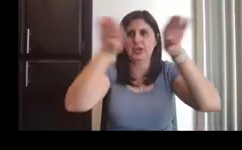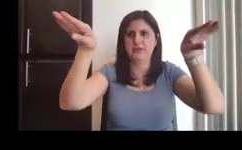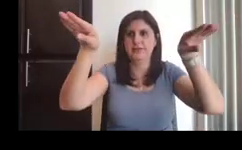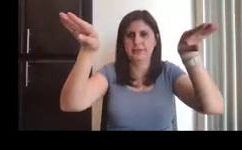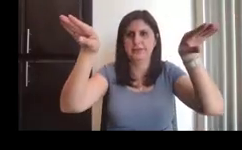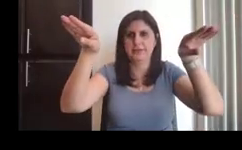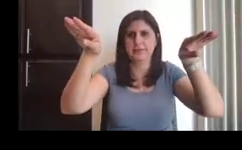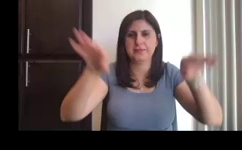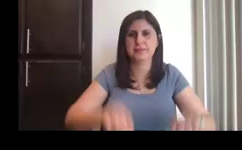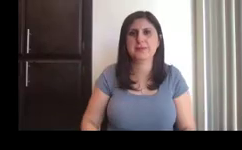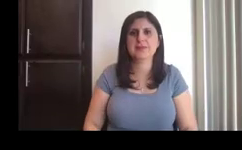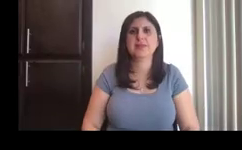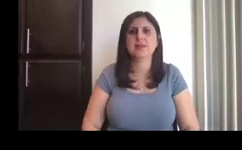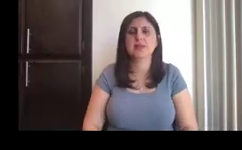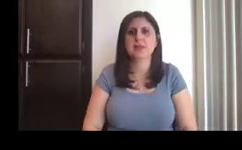Shelf.